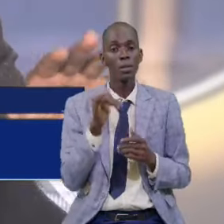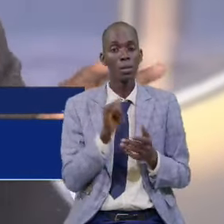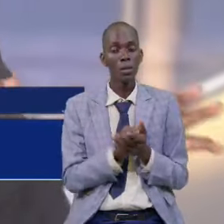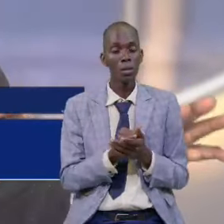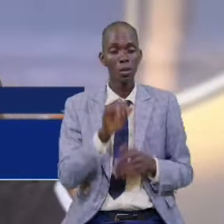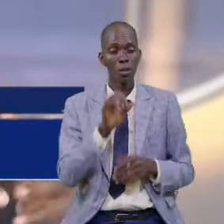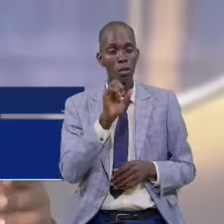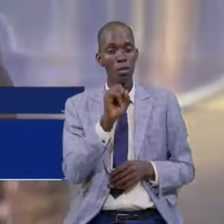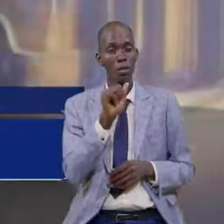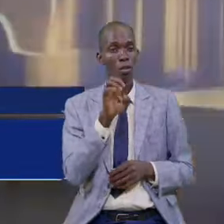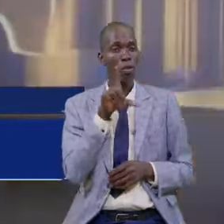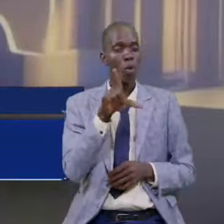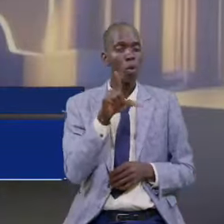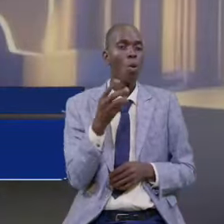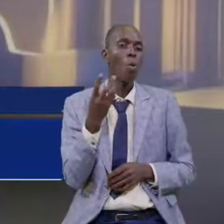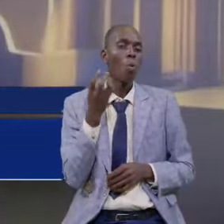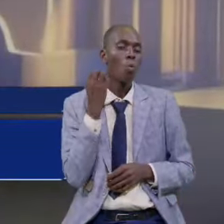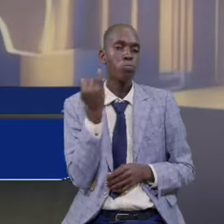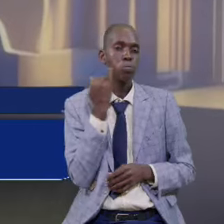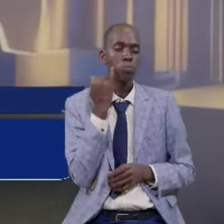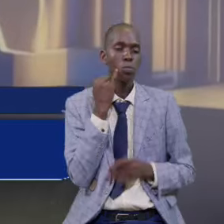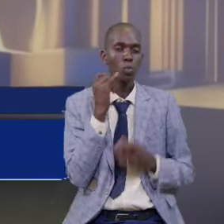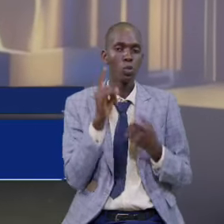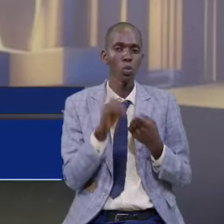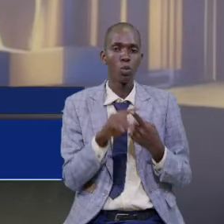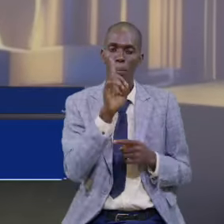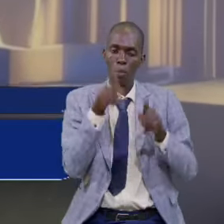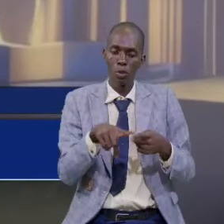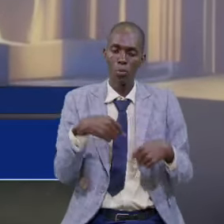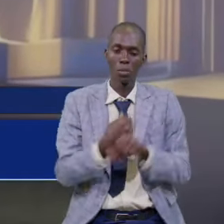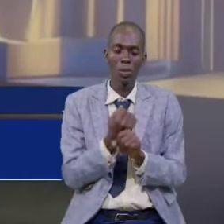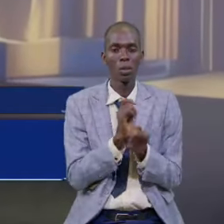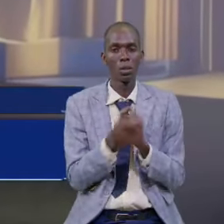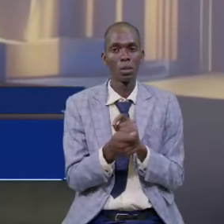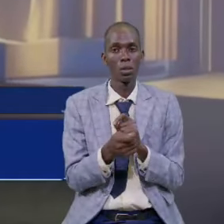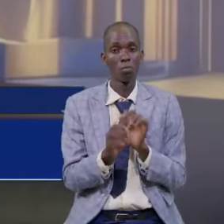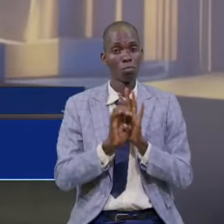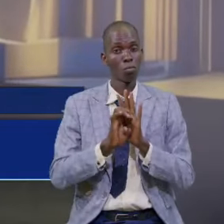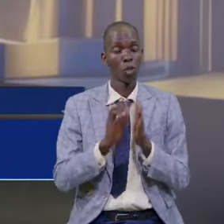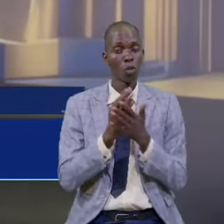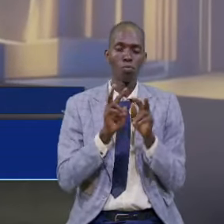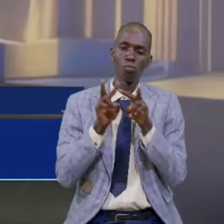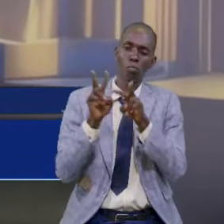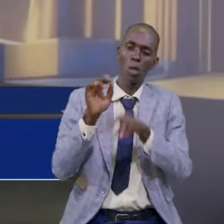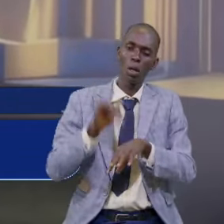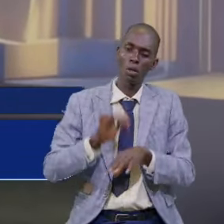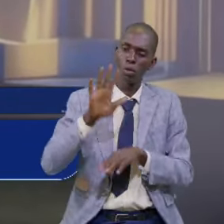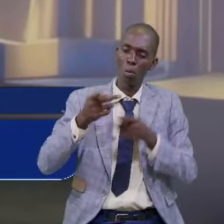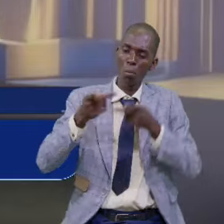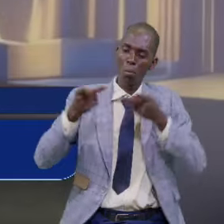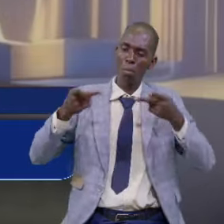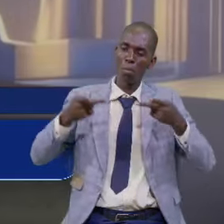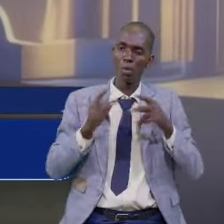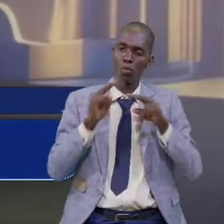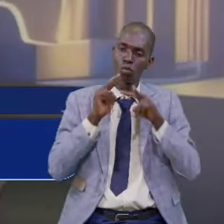maker. Somebody looks at you, at your position. Somebody looks at you, at your election. You are elected